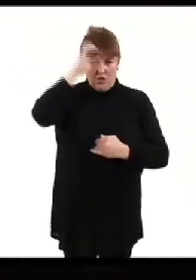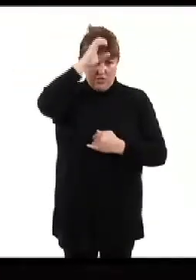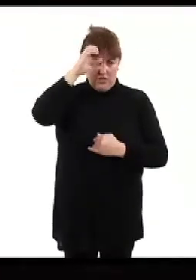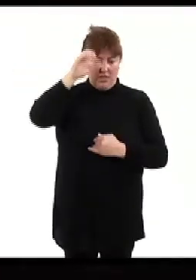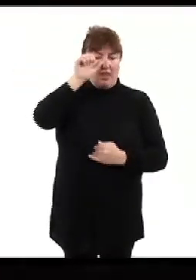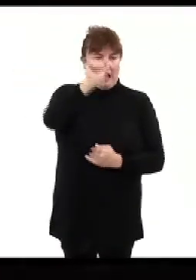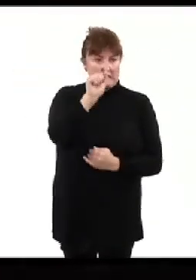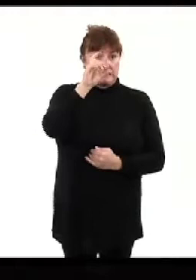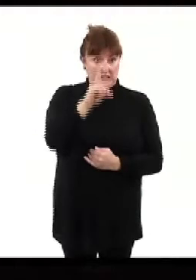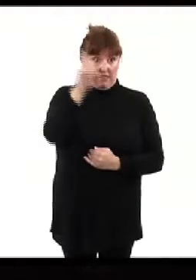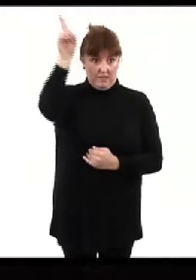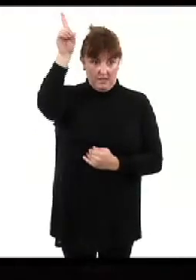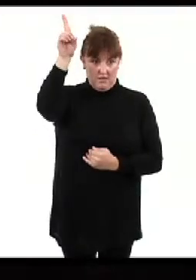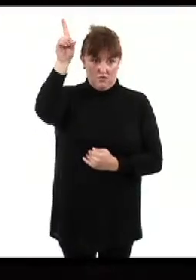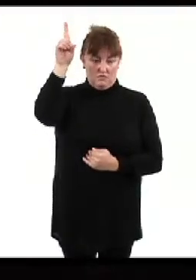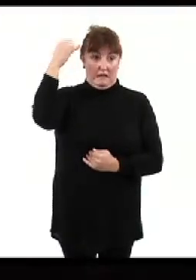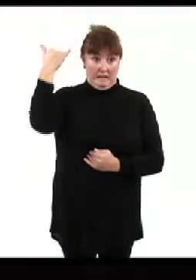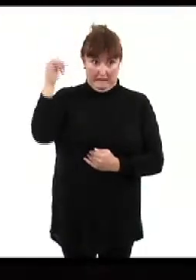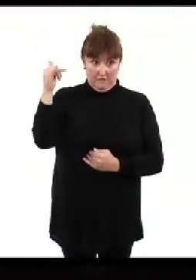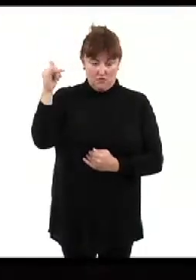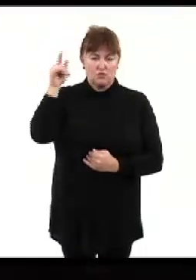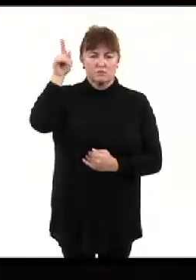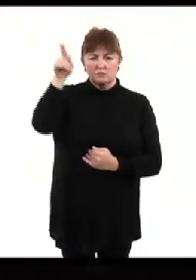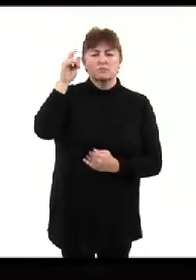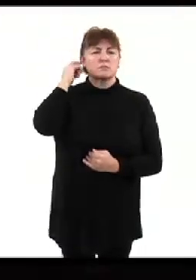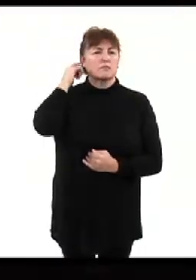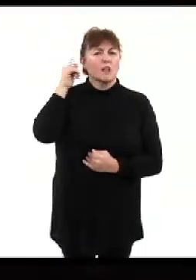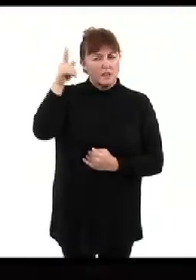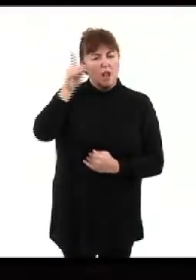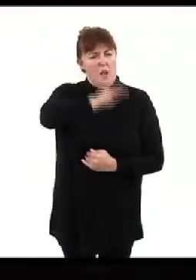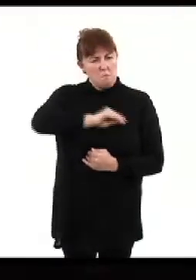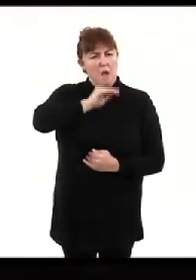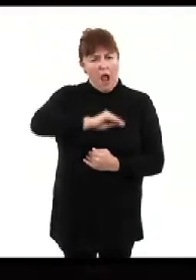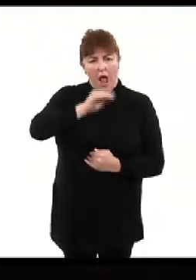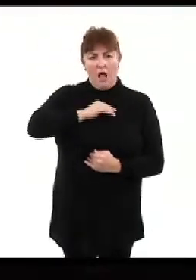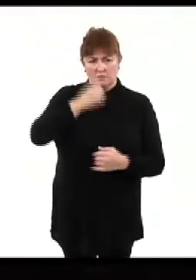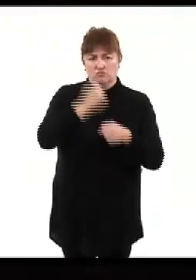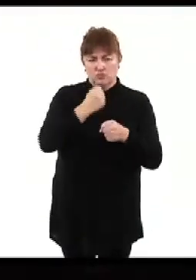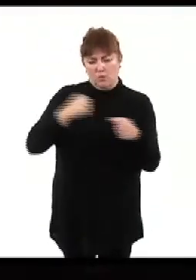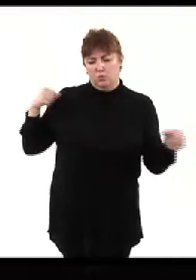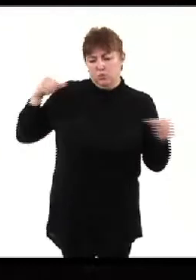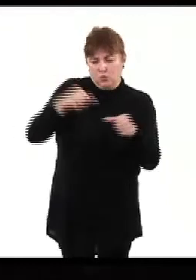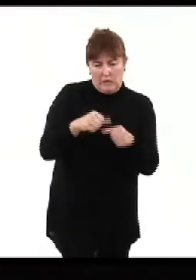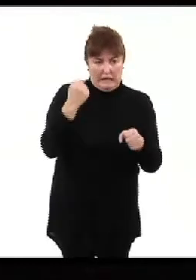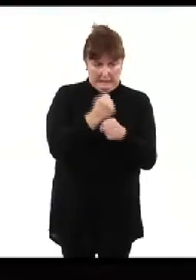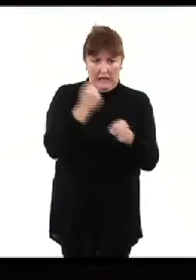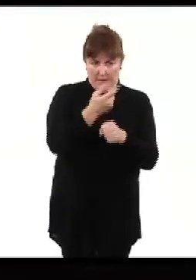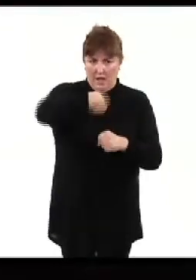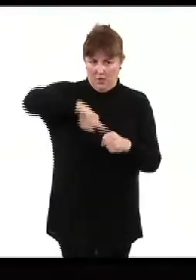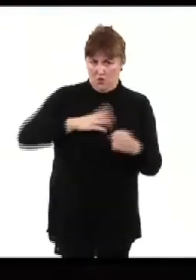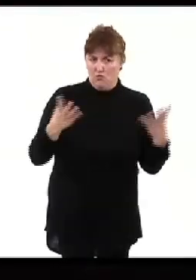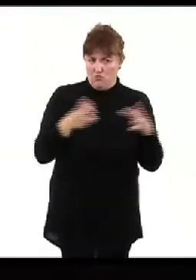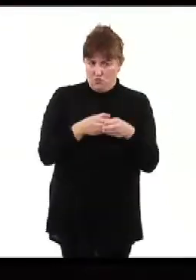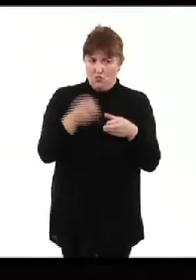And of course I have to thank funding. All right. So I'll stop there, and I'm happy to take your questions.